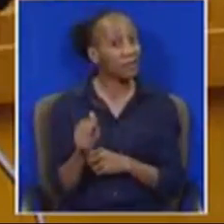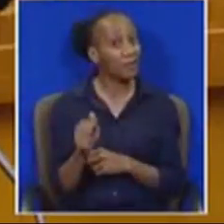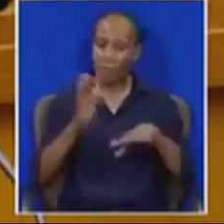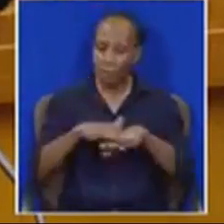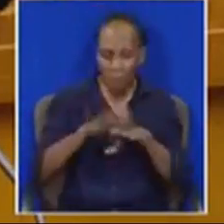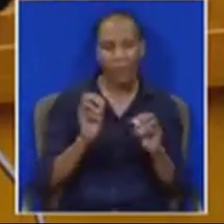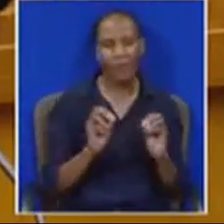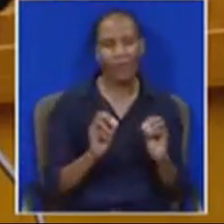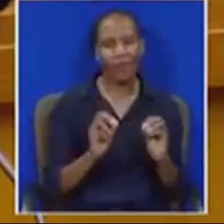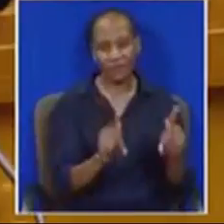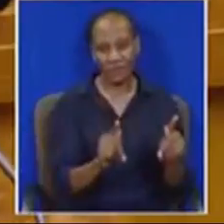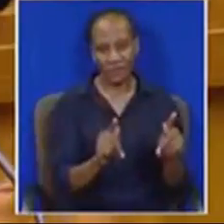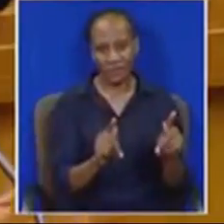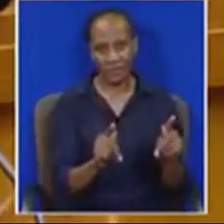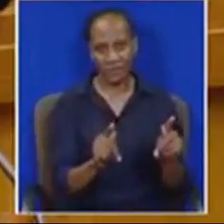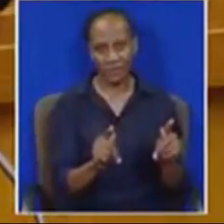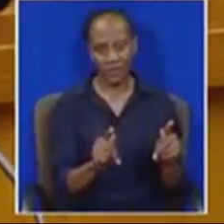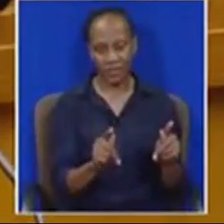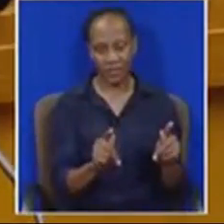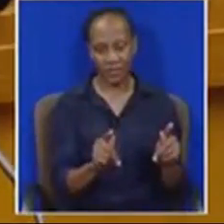to quite literally shine.